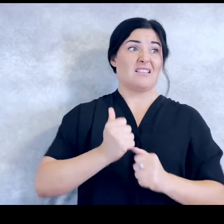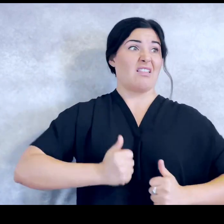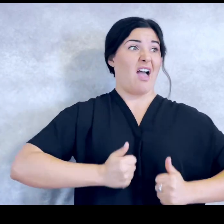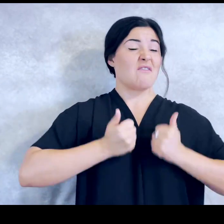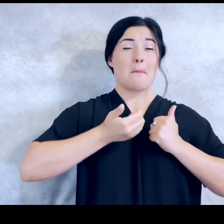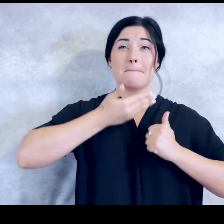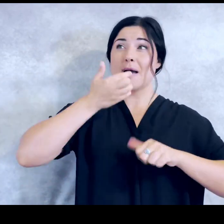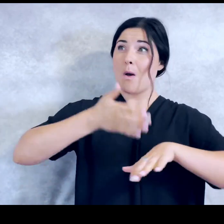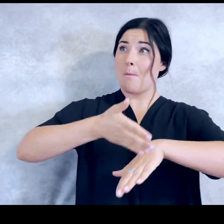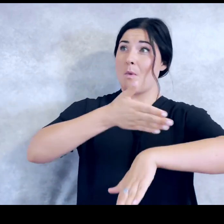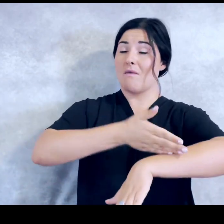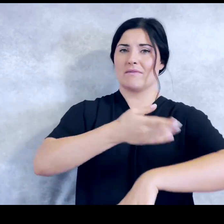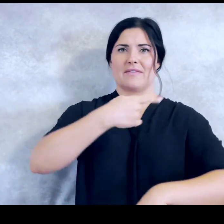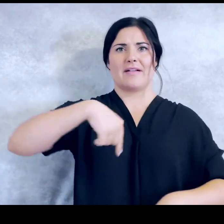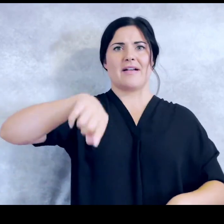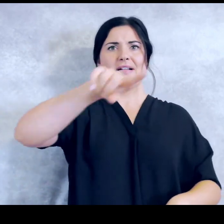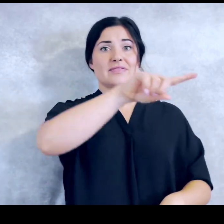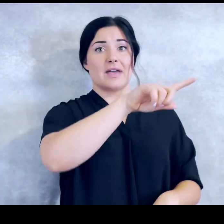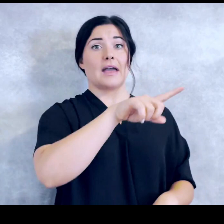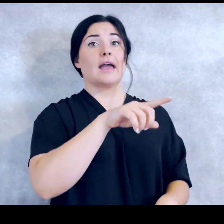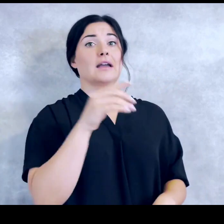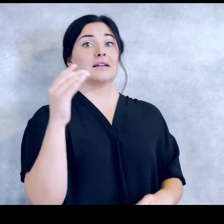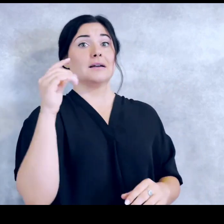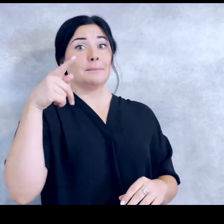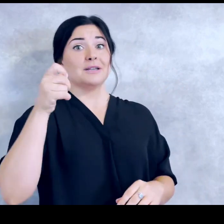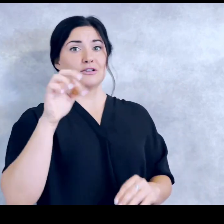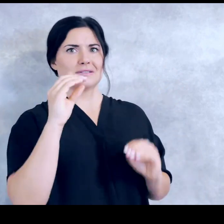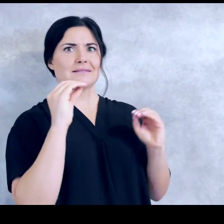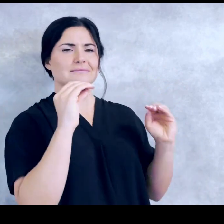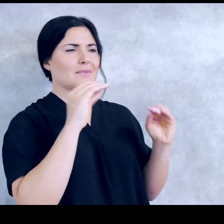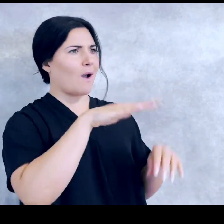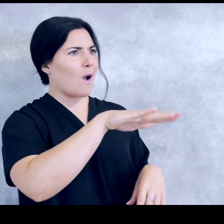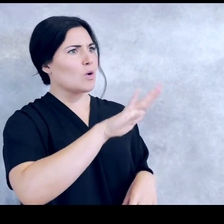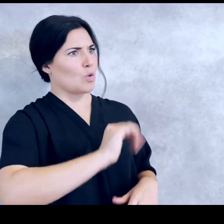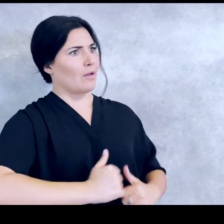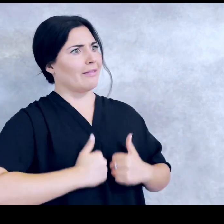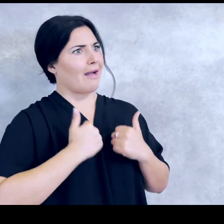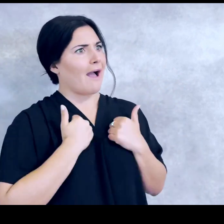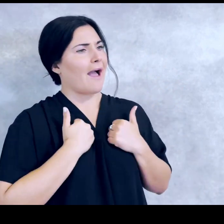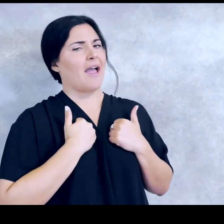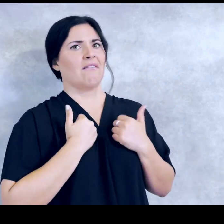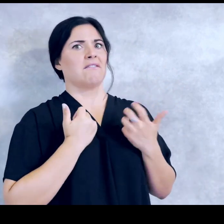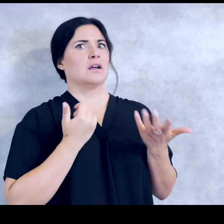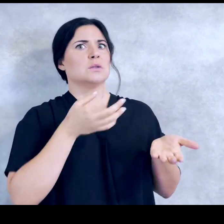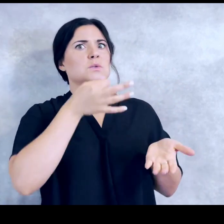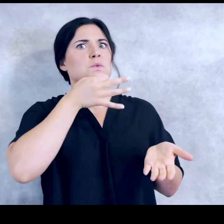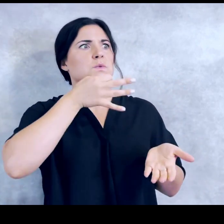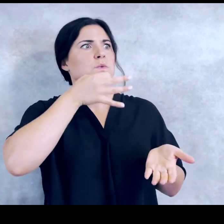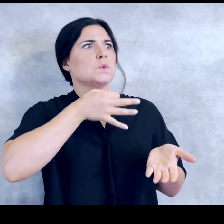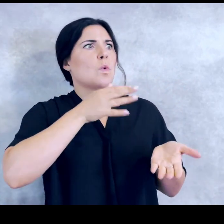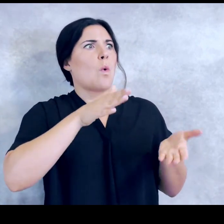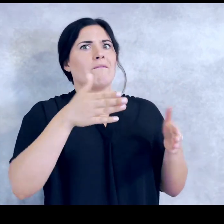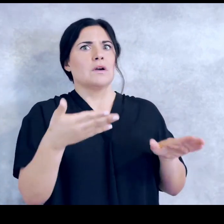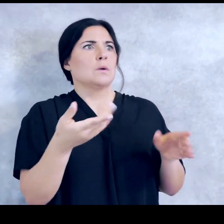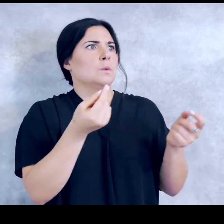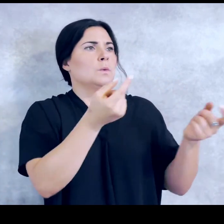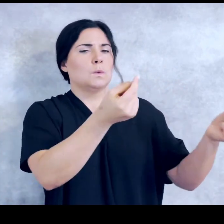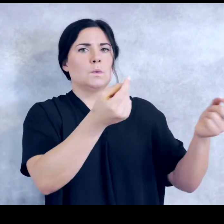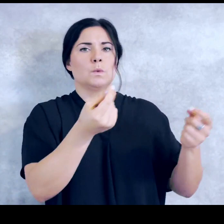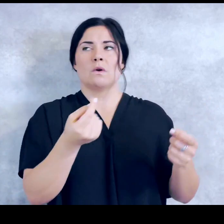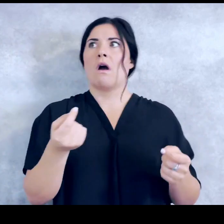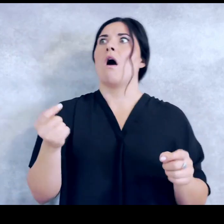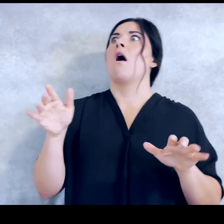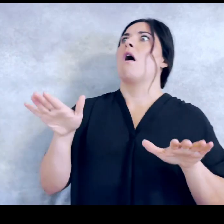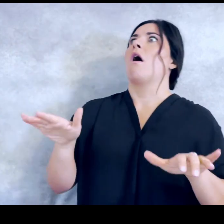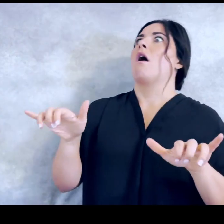life. They knew that their life was at stake. Peter says, no, you got to get it. Your life's at stake. They knew it. And so my